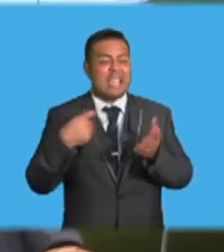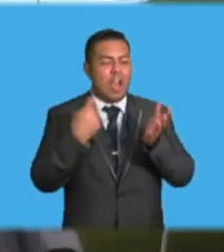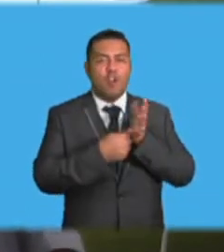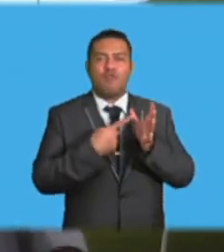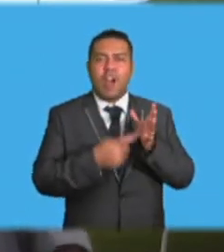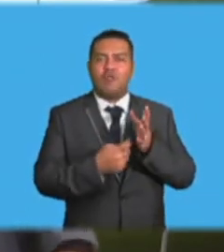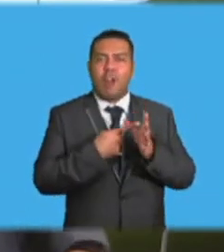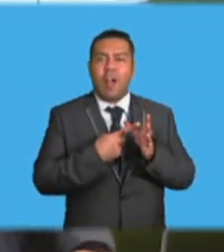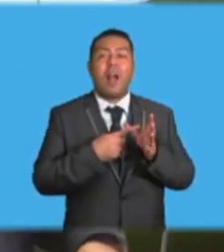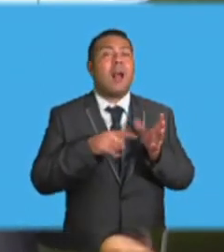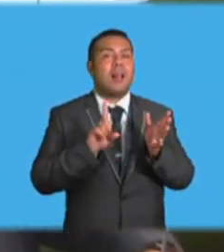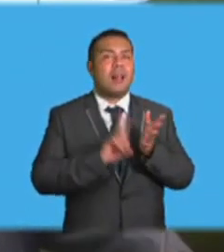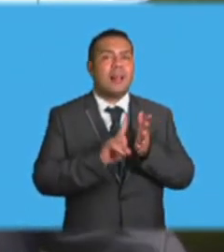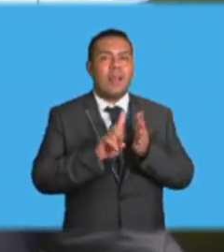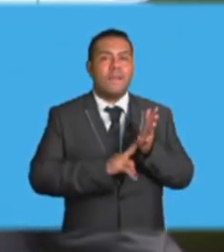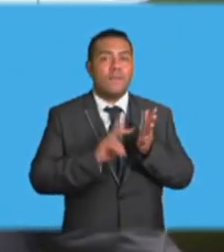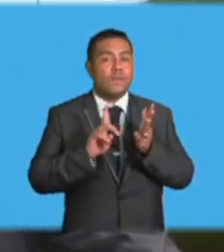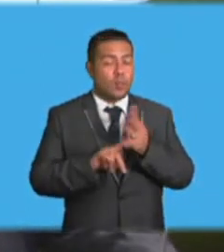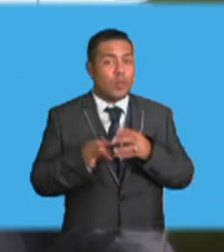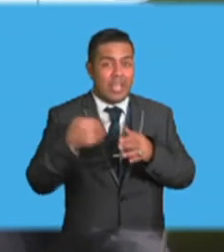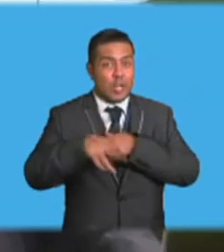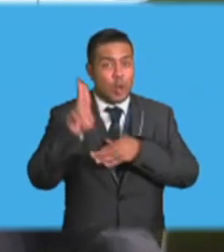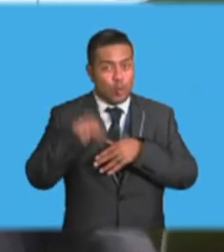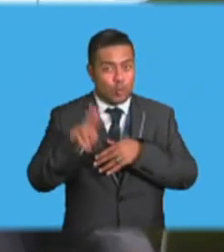Nosori. They've got a very good committee that runs the